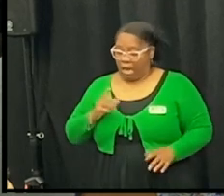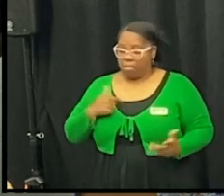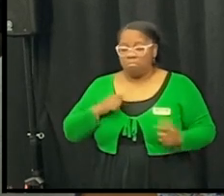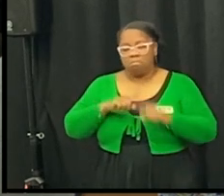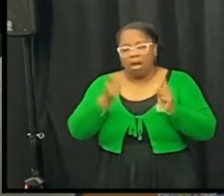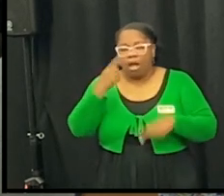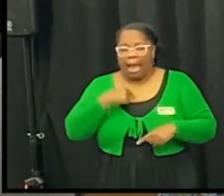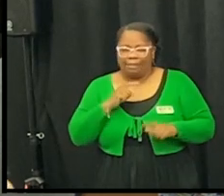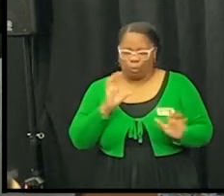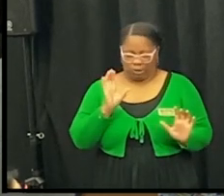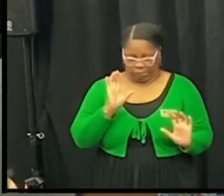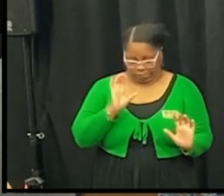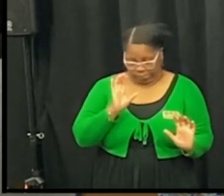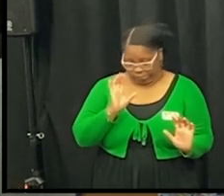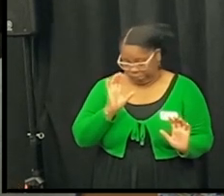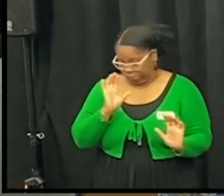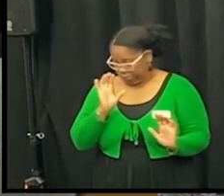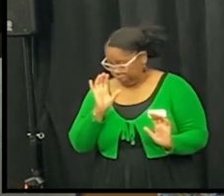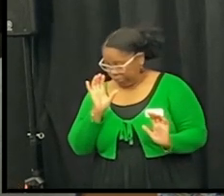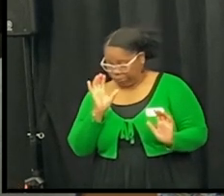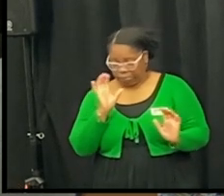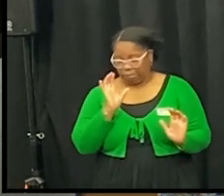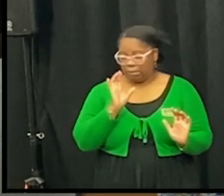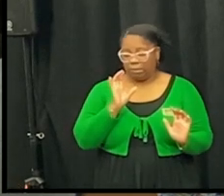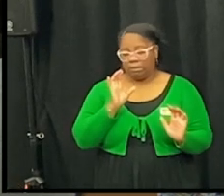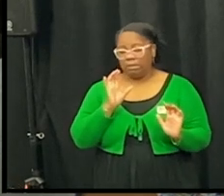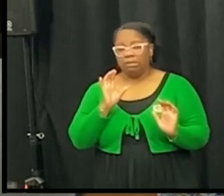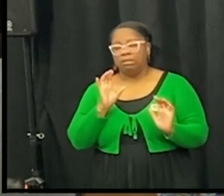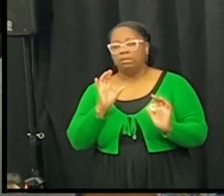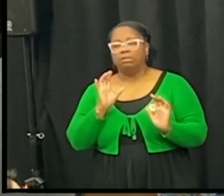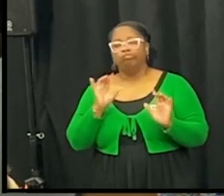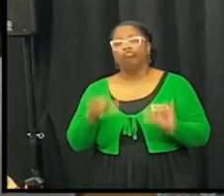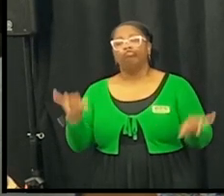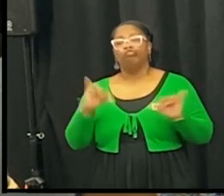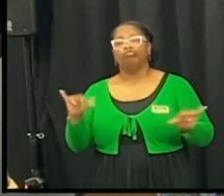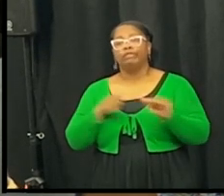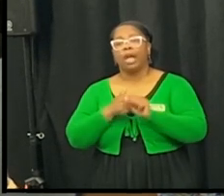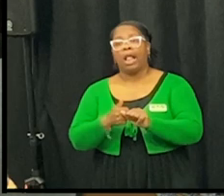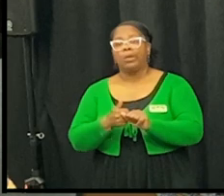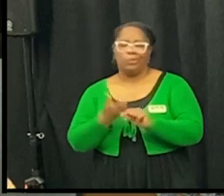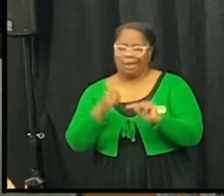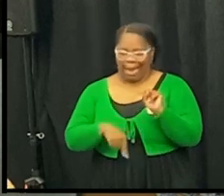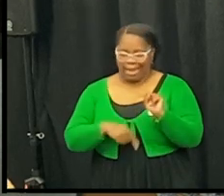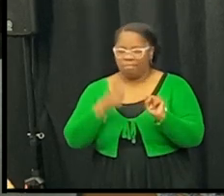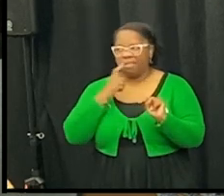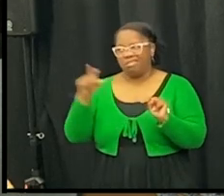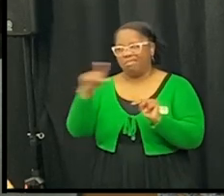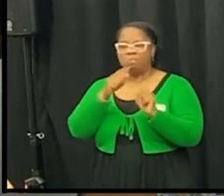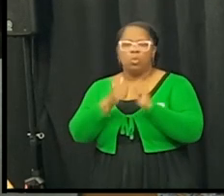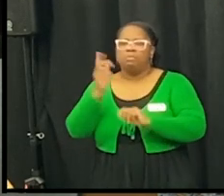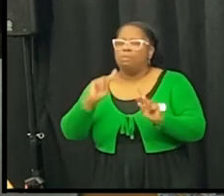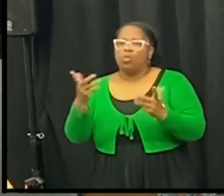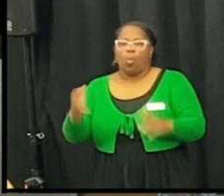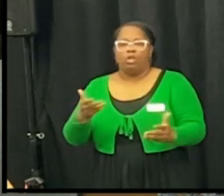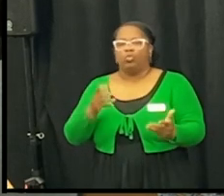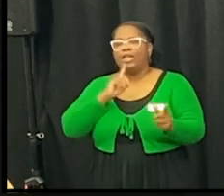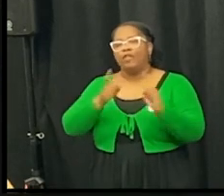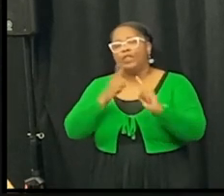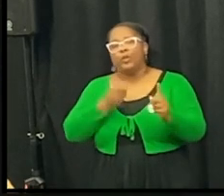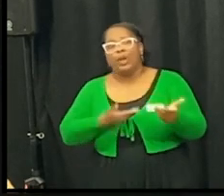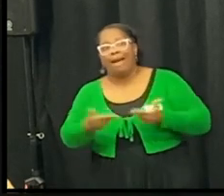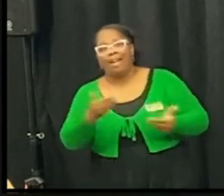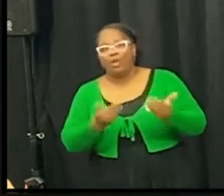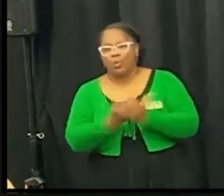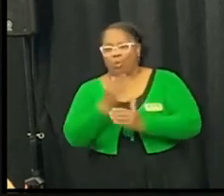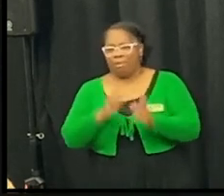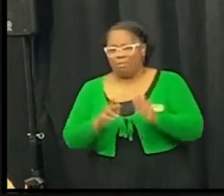really a rubric of how to do it, you know, because most people aren't looking to interview new people. So it's kind of just like you had